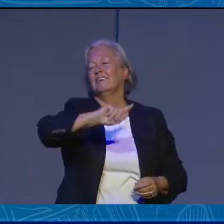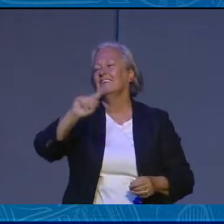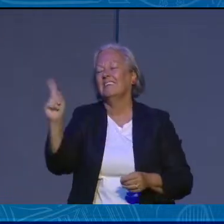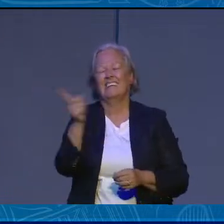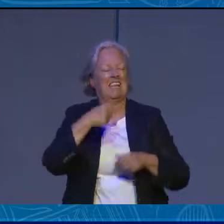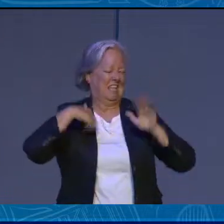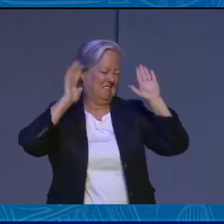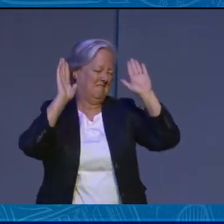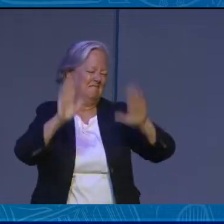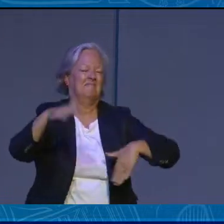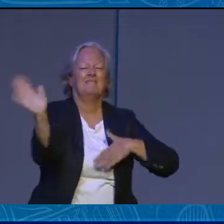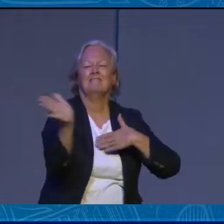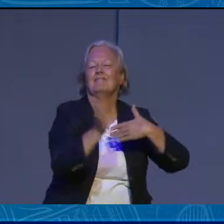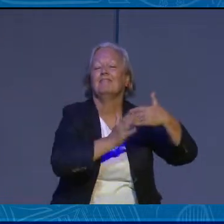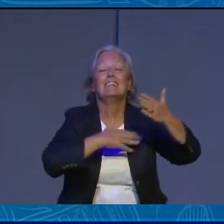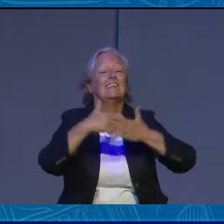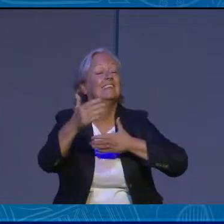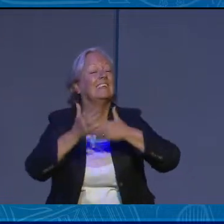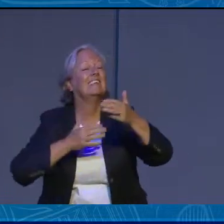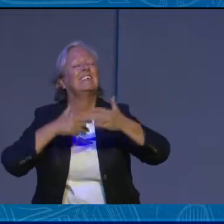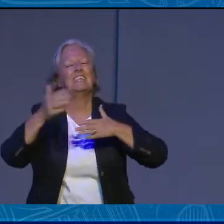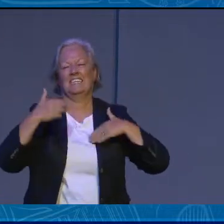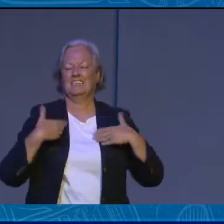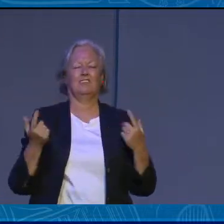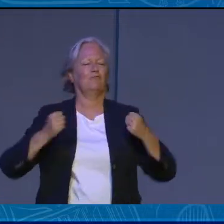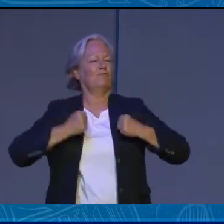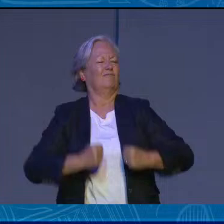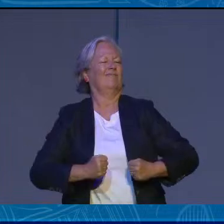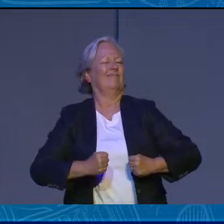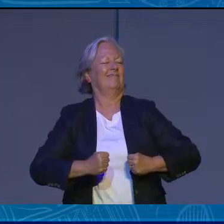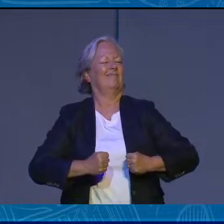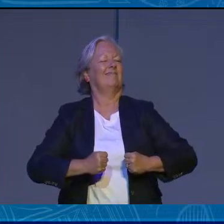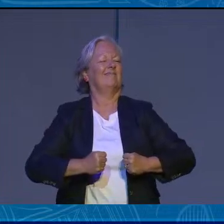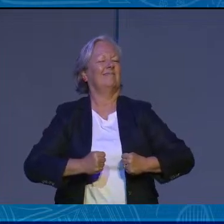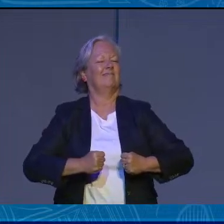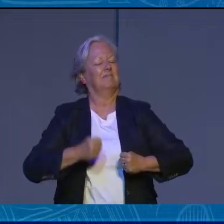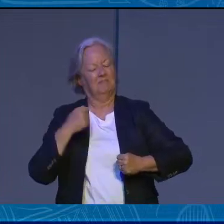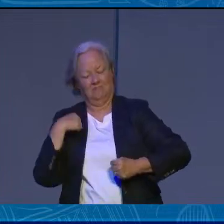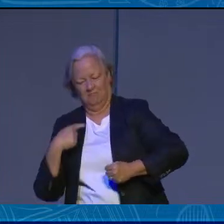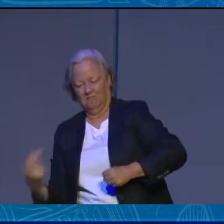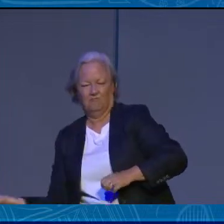I don't care, so call us crazy.